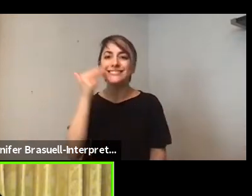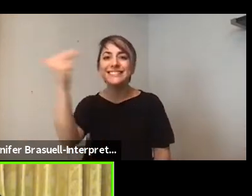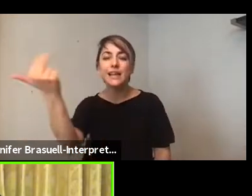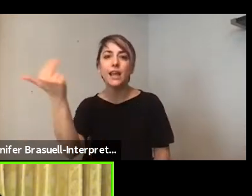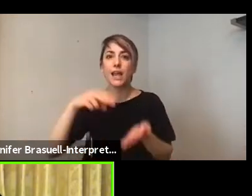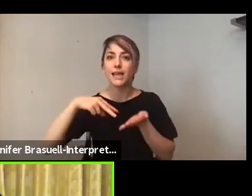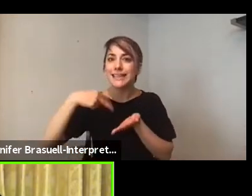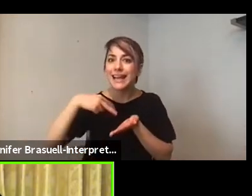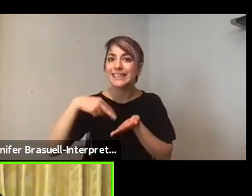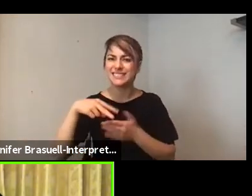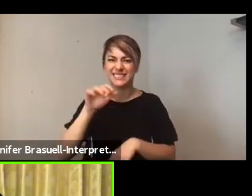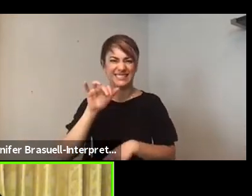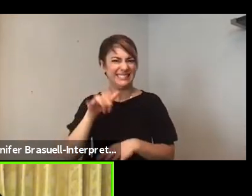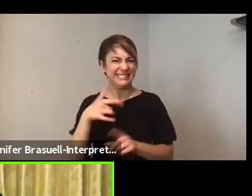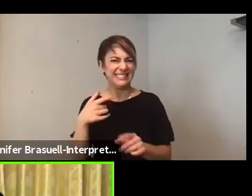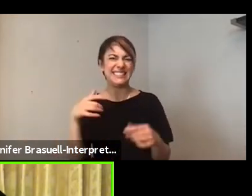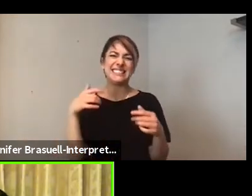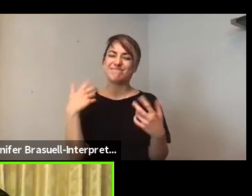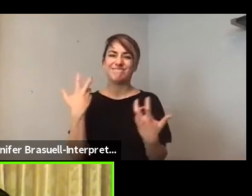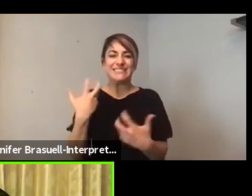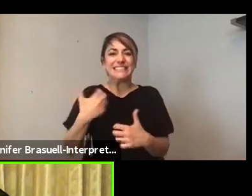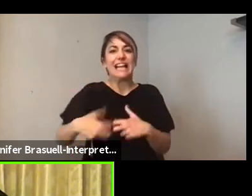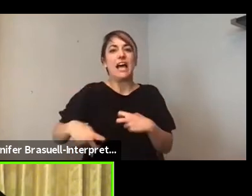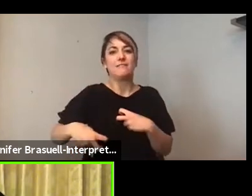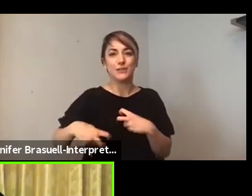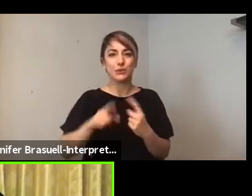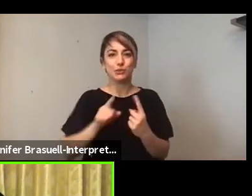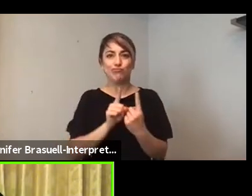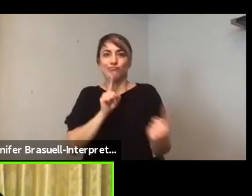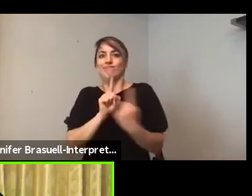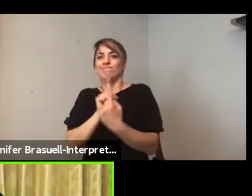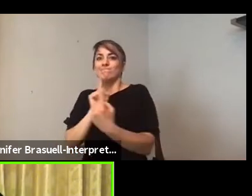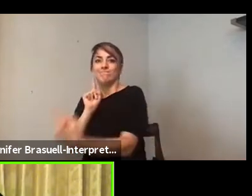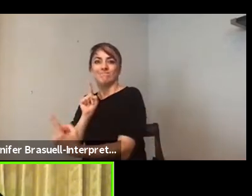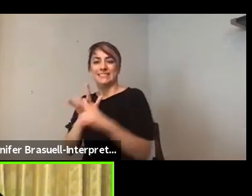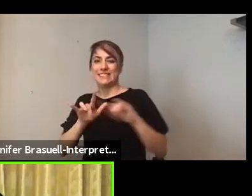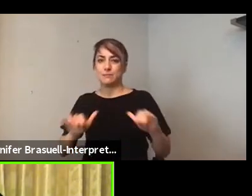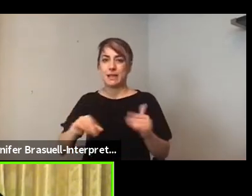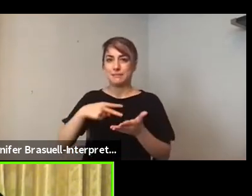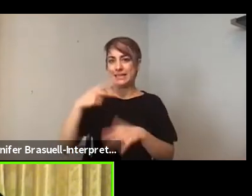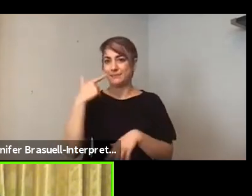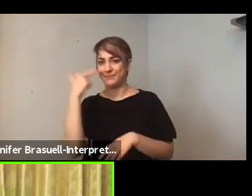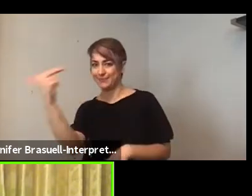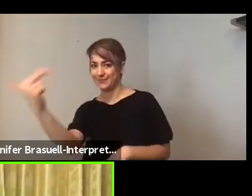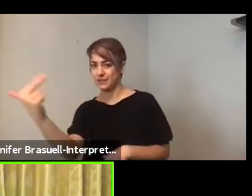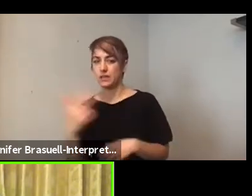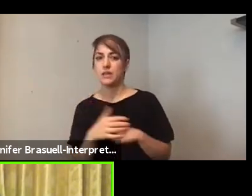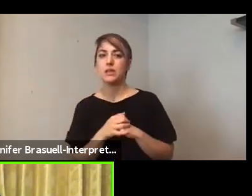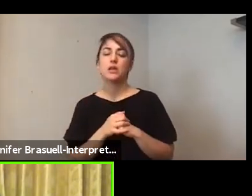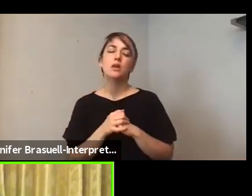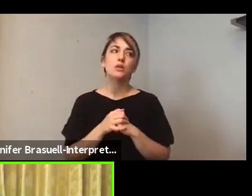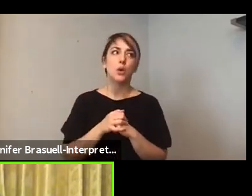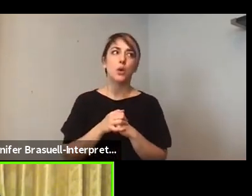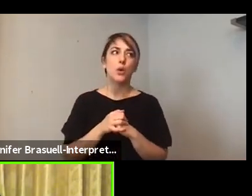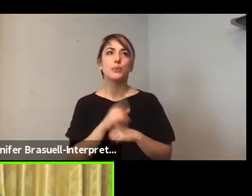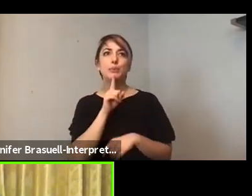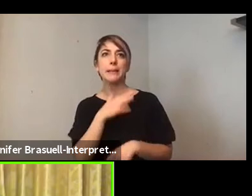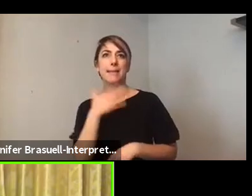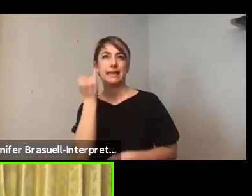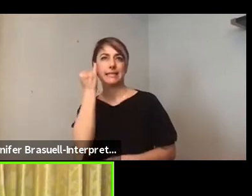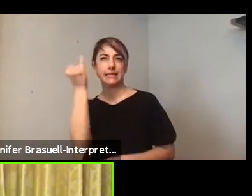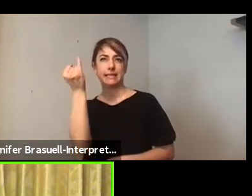the distance. And in terms of, it's not exactly device work, but as a collaborative work, I'm trying to